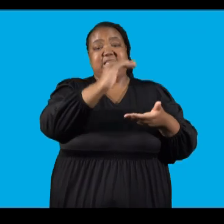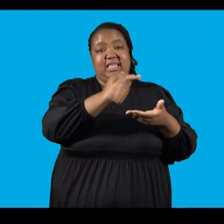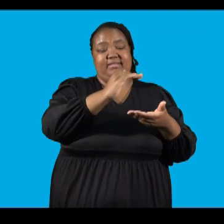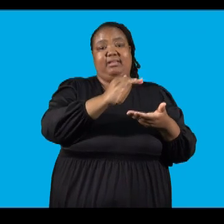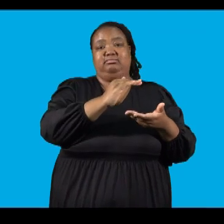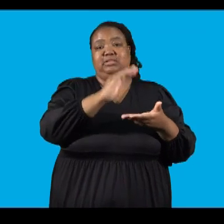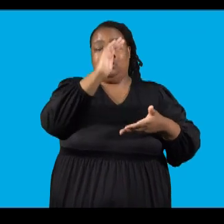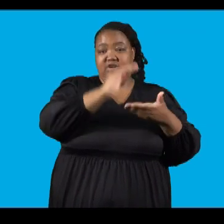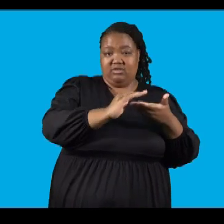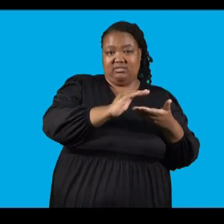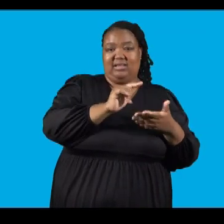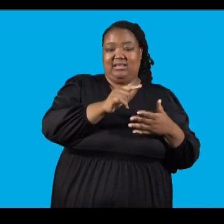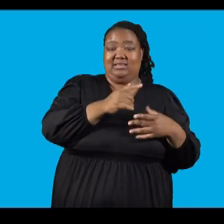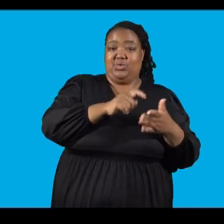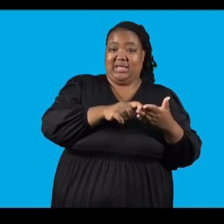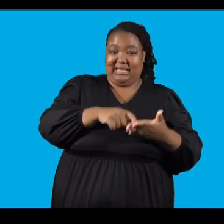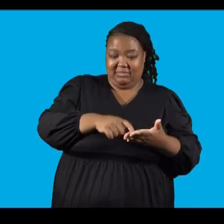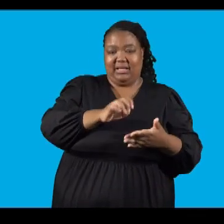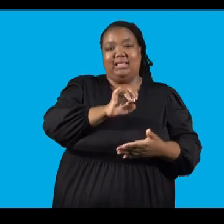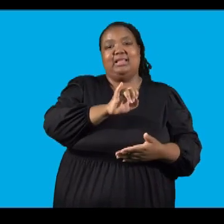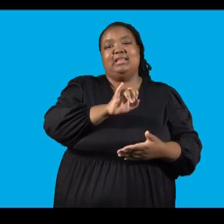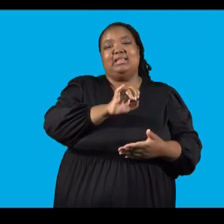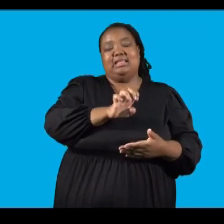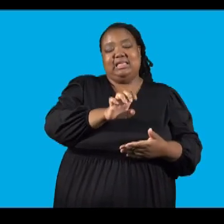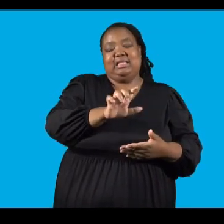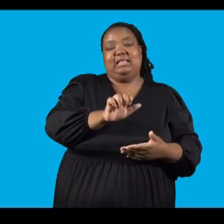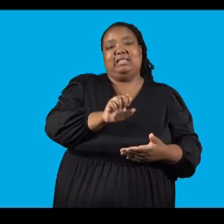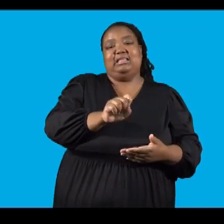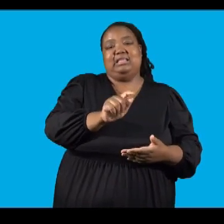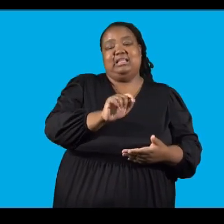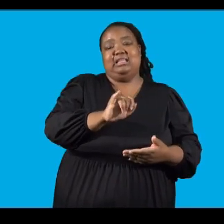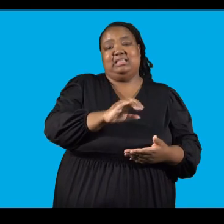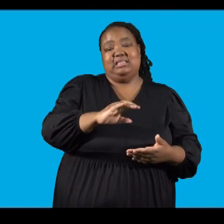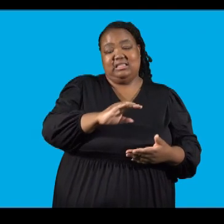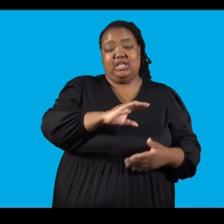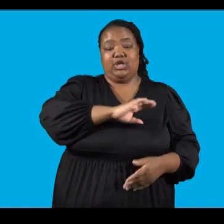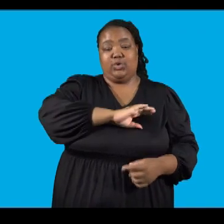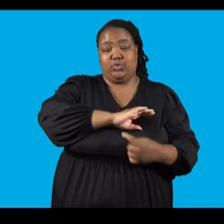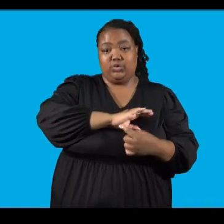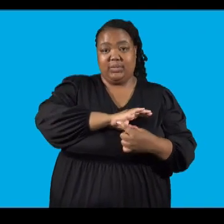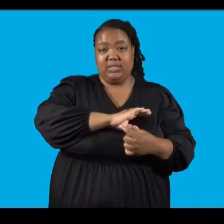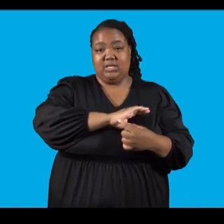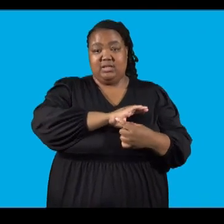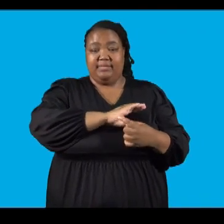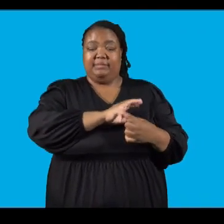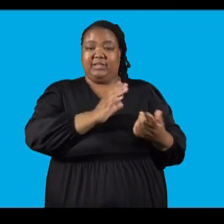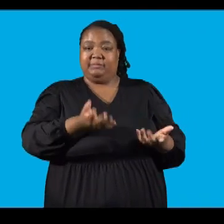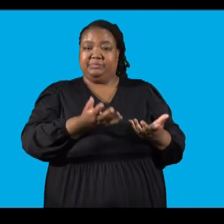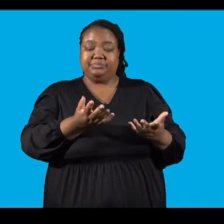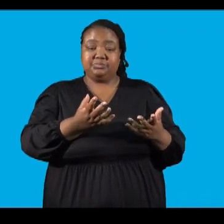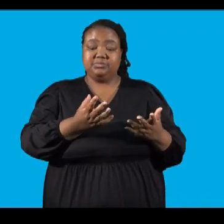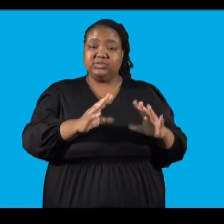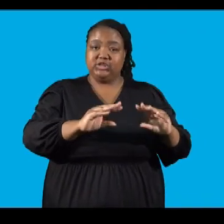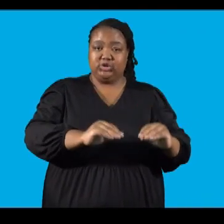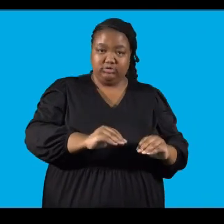the price from 70 going up, demand is elastic. So consumers are price sensitive. They are